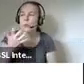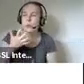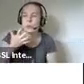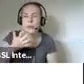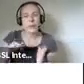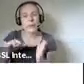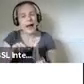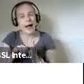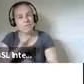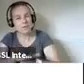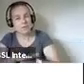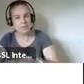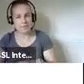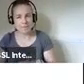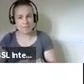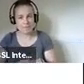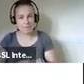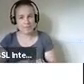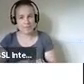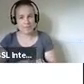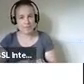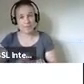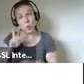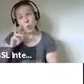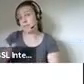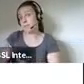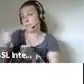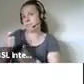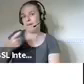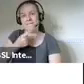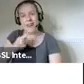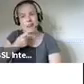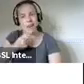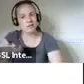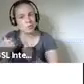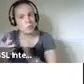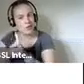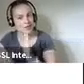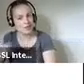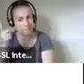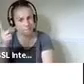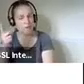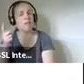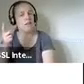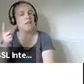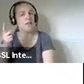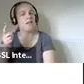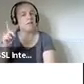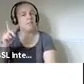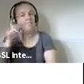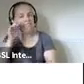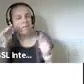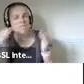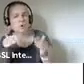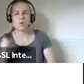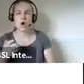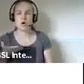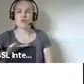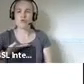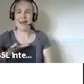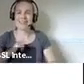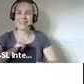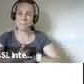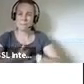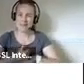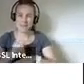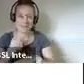see that Finland has been a great shining example in taking a rights-based approach and putting children